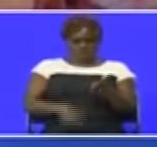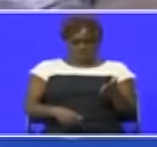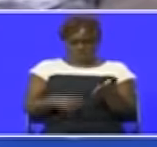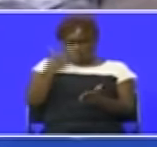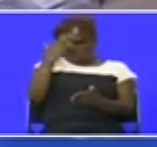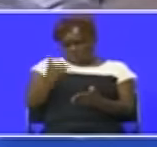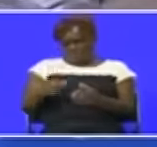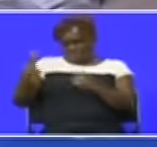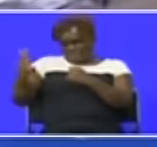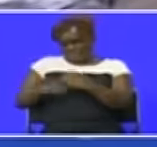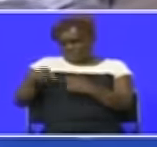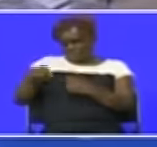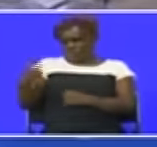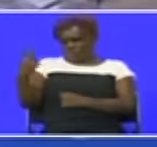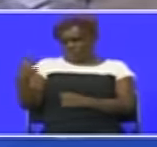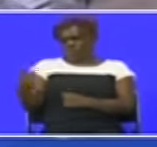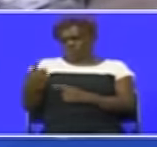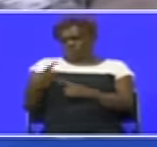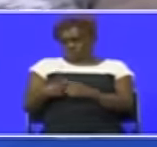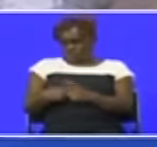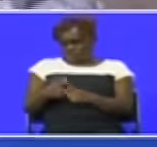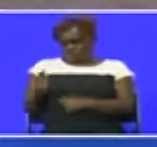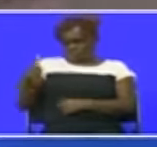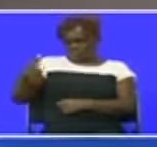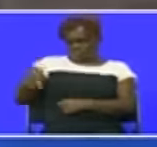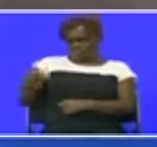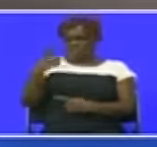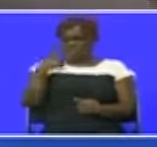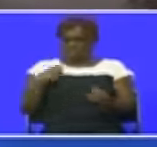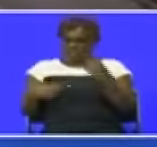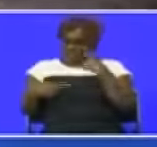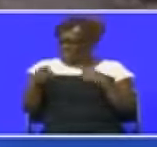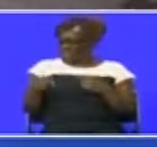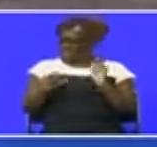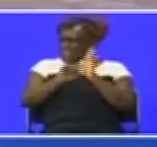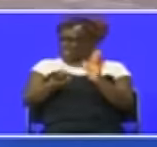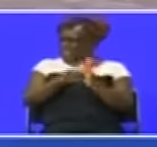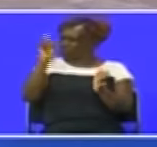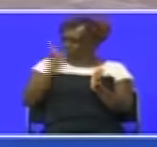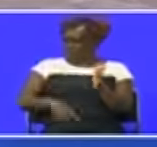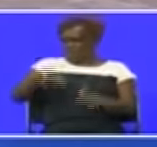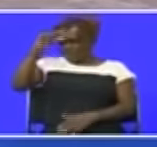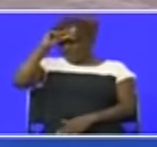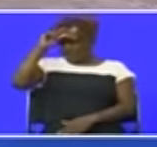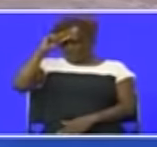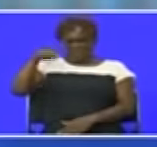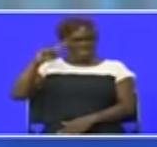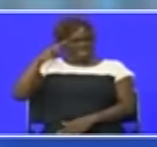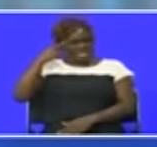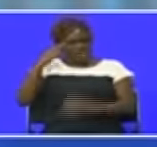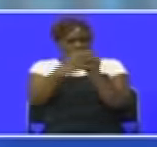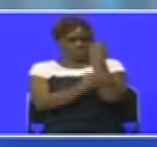to the 7.2 shillings tax from each sold litre, they cry, is a clear indication that the government considers them